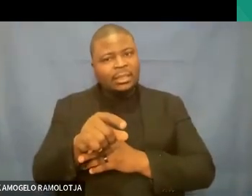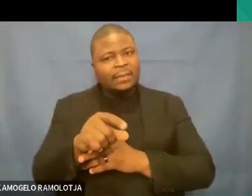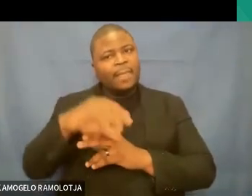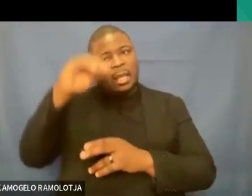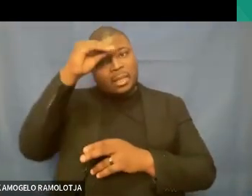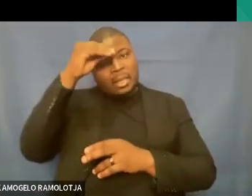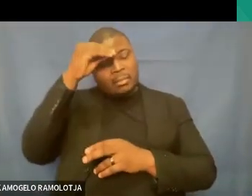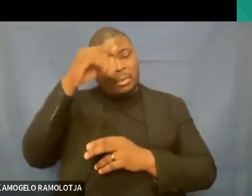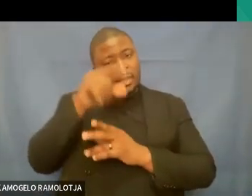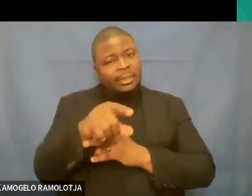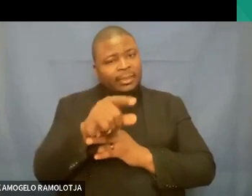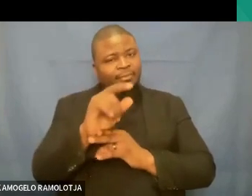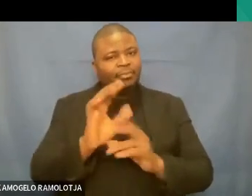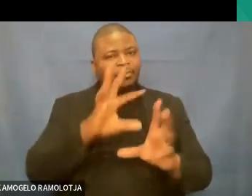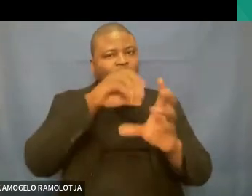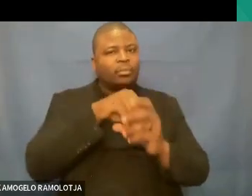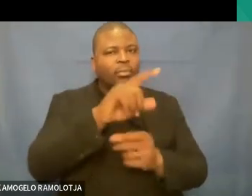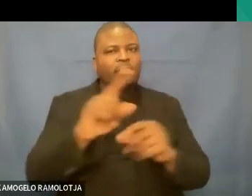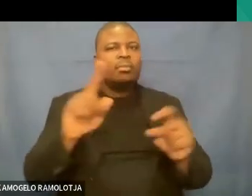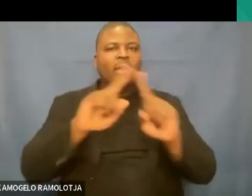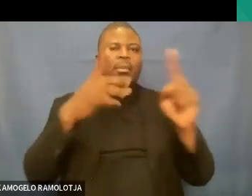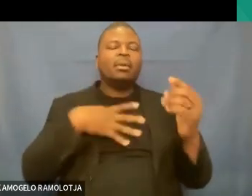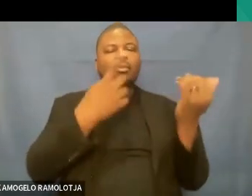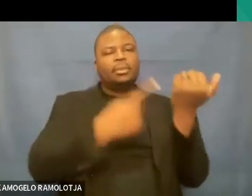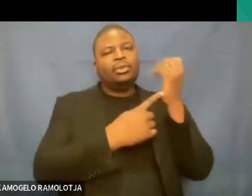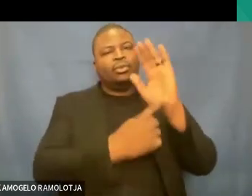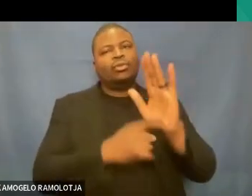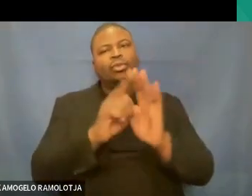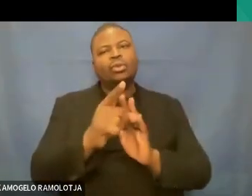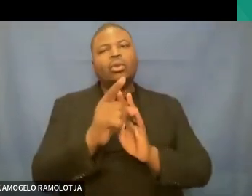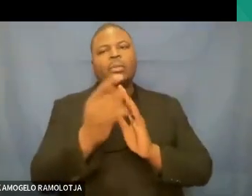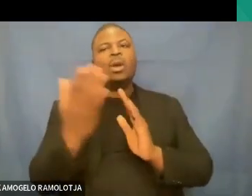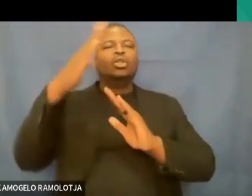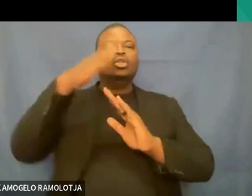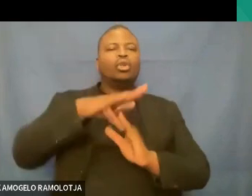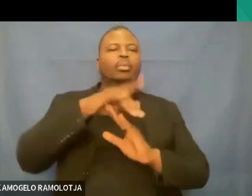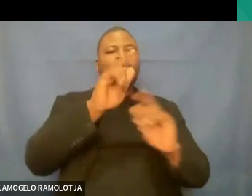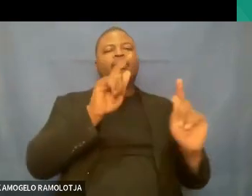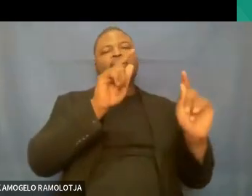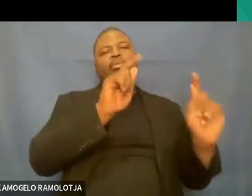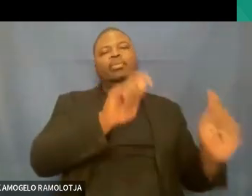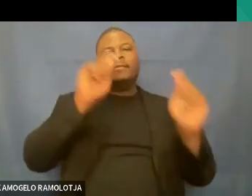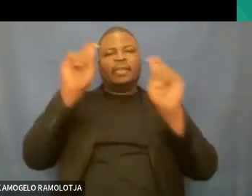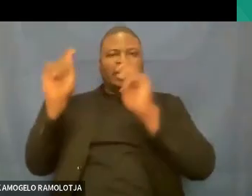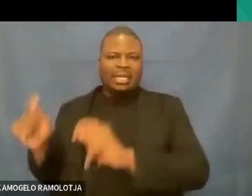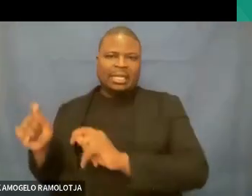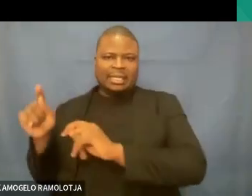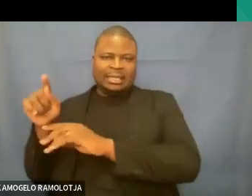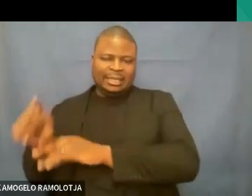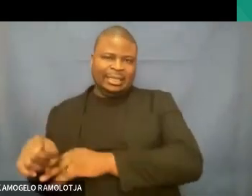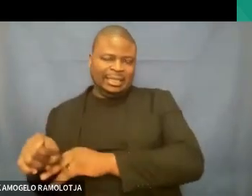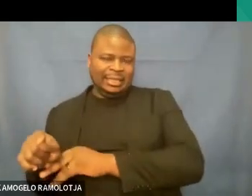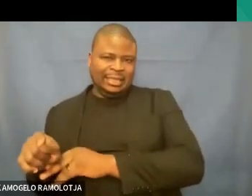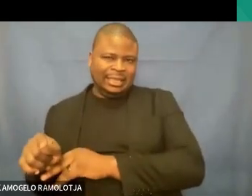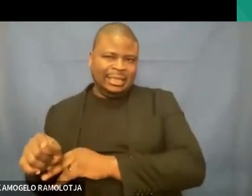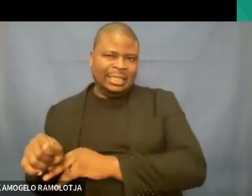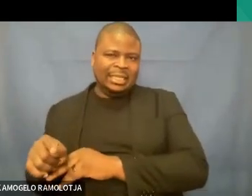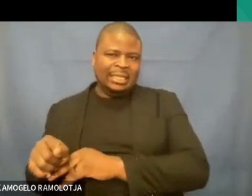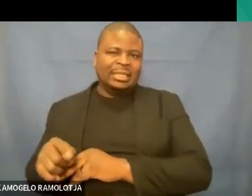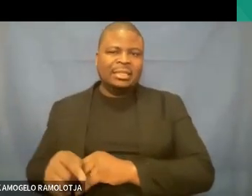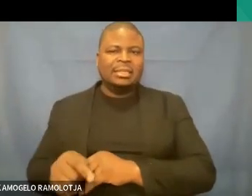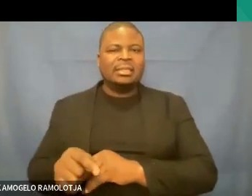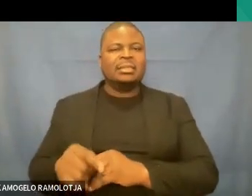your attention to the top referrals in the right-hand corner of the screen. What we're seeing is that there's